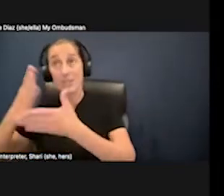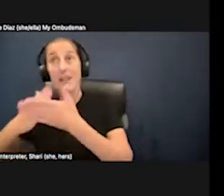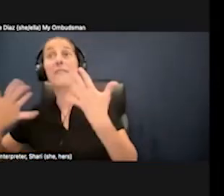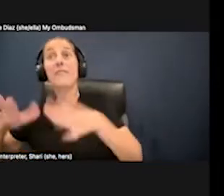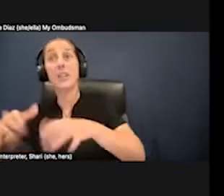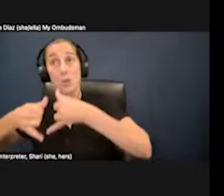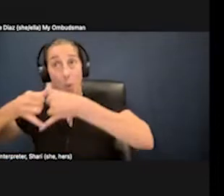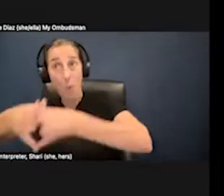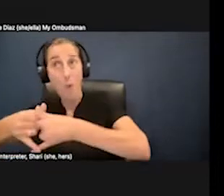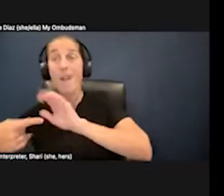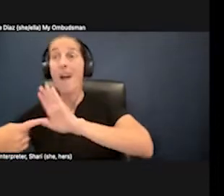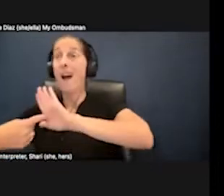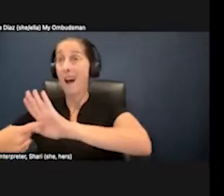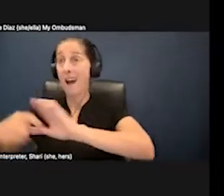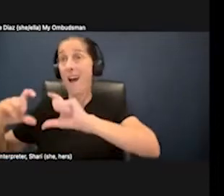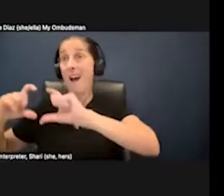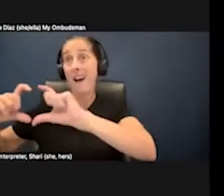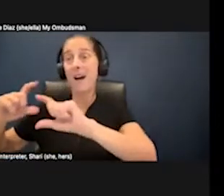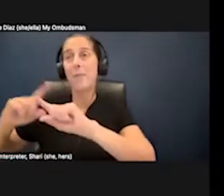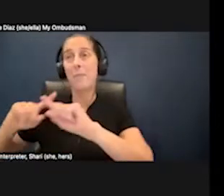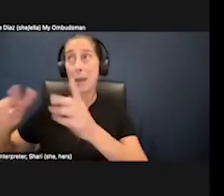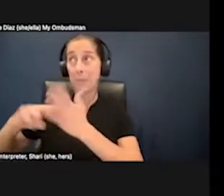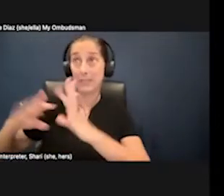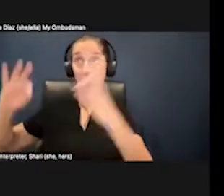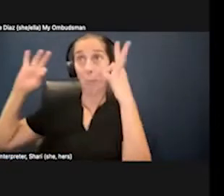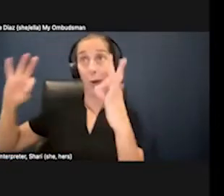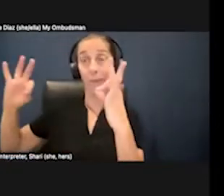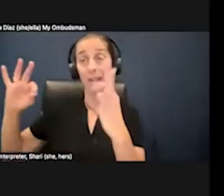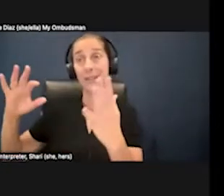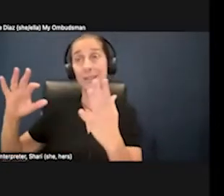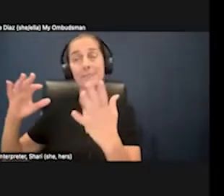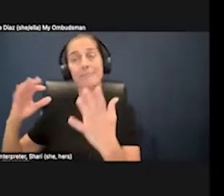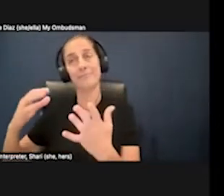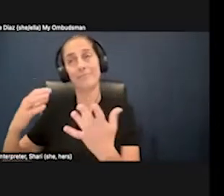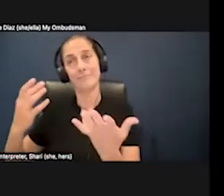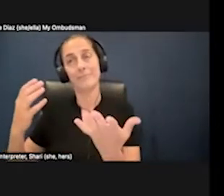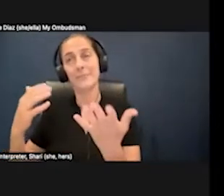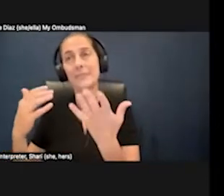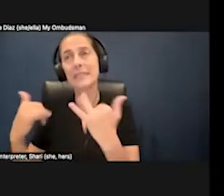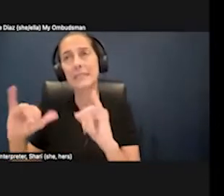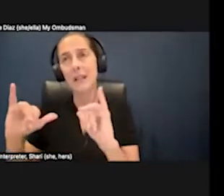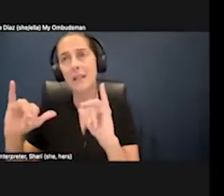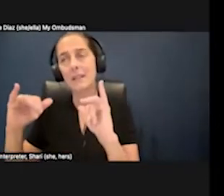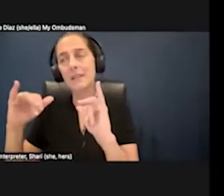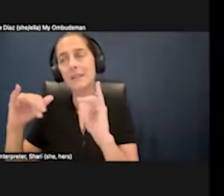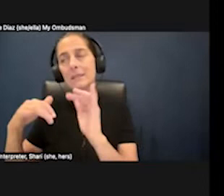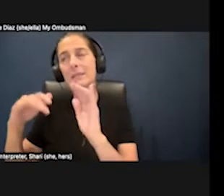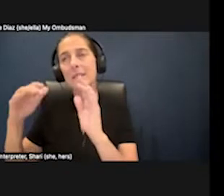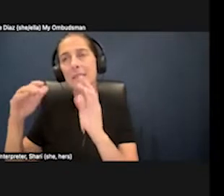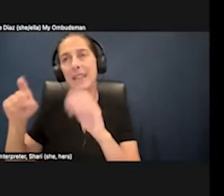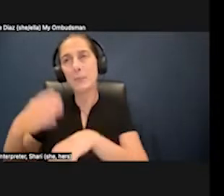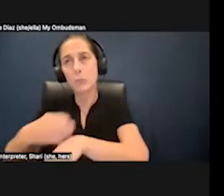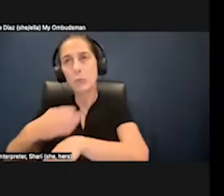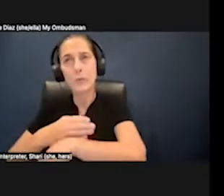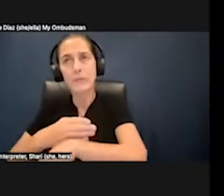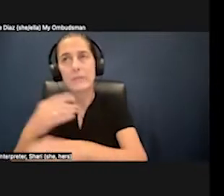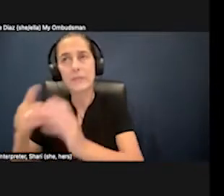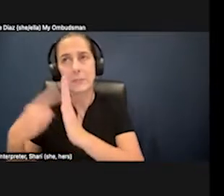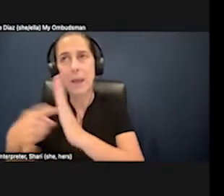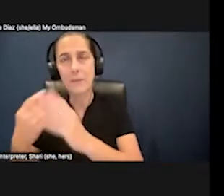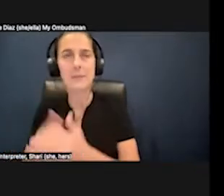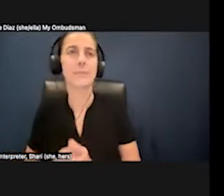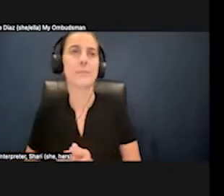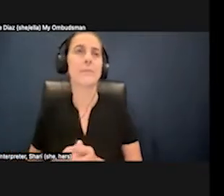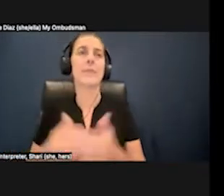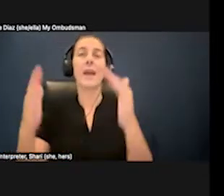So a few things that I have about seeking gender-affirming care, the 3 most important things I'm going to say. The first